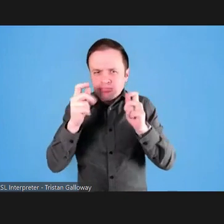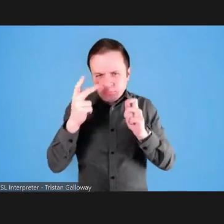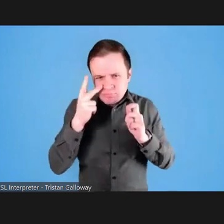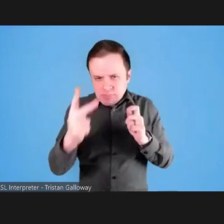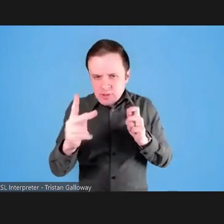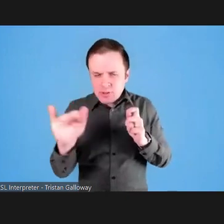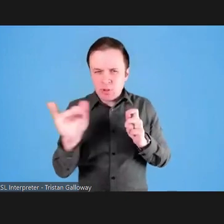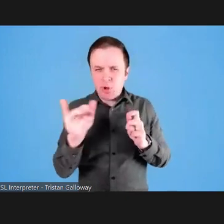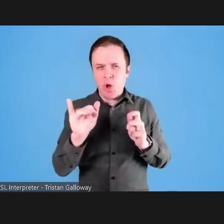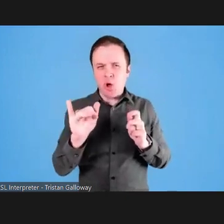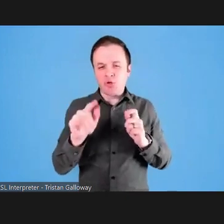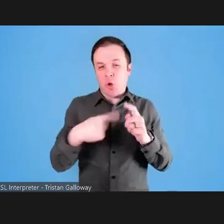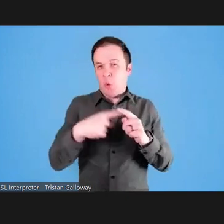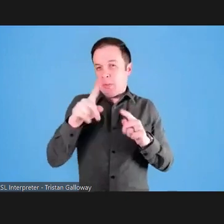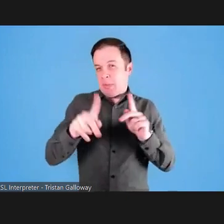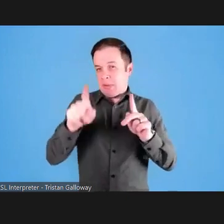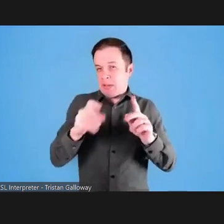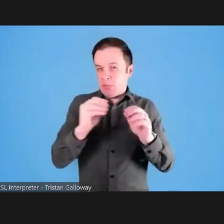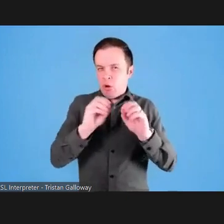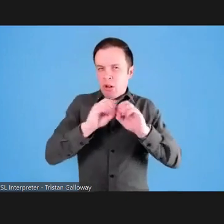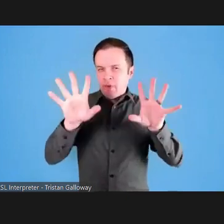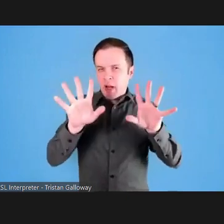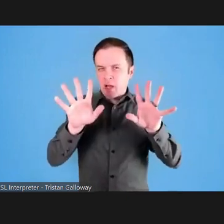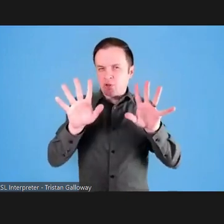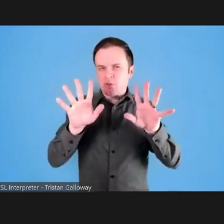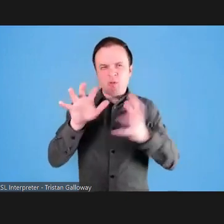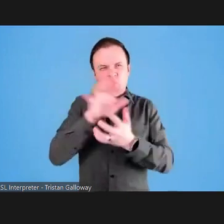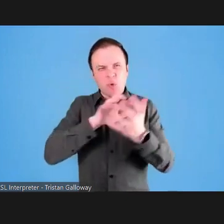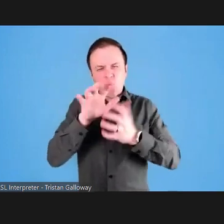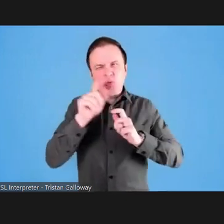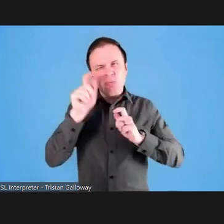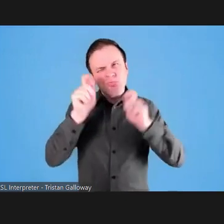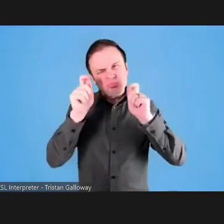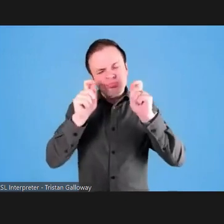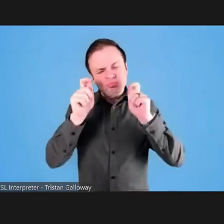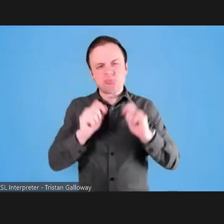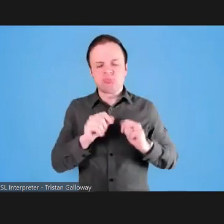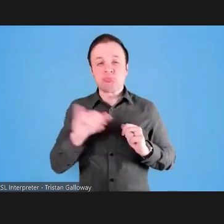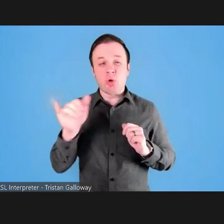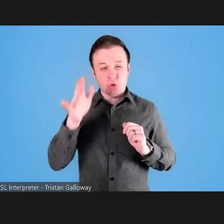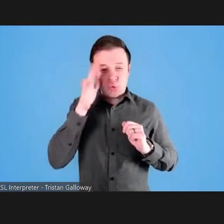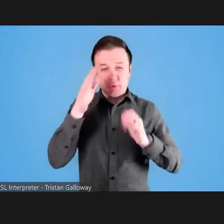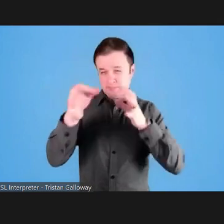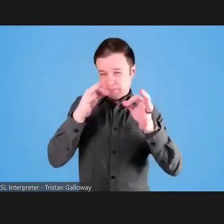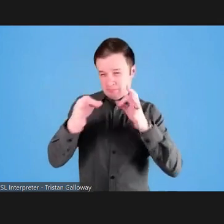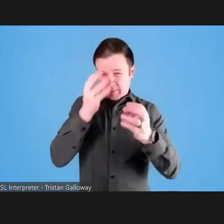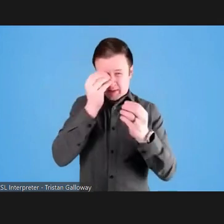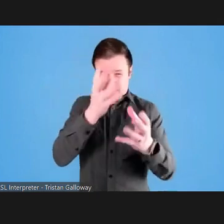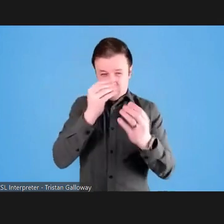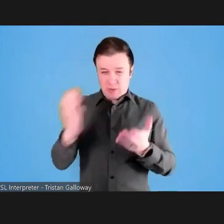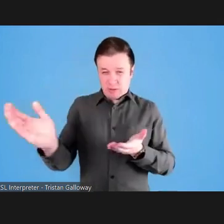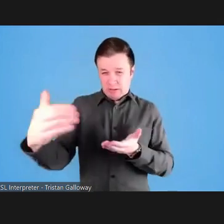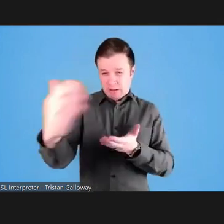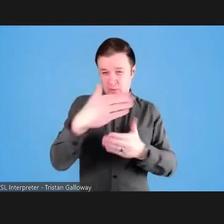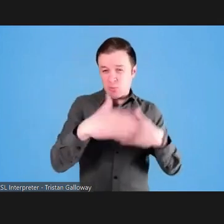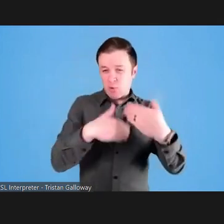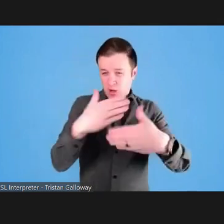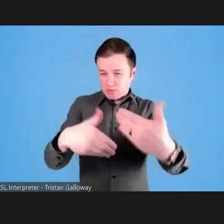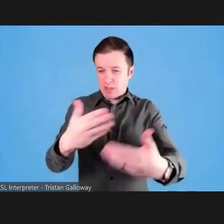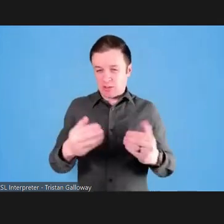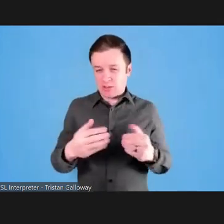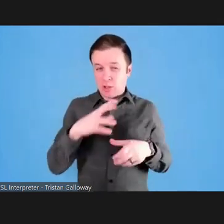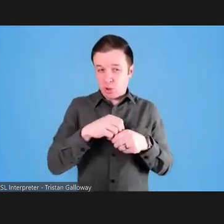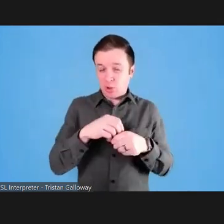for when further clarification may be needed. You'll also outline the information gathering process, which include the